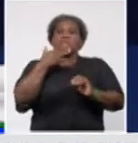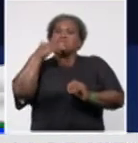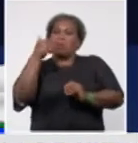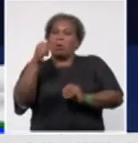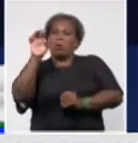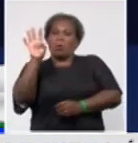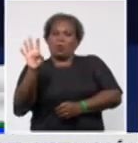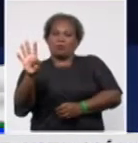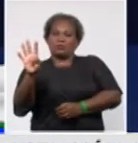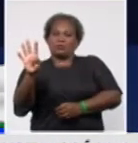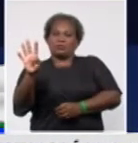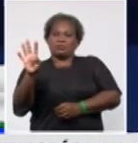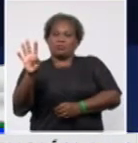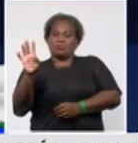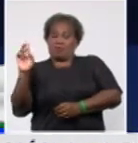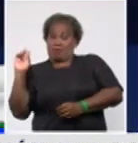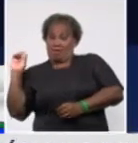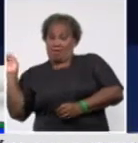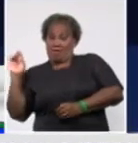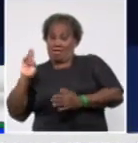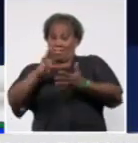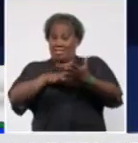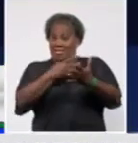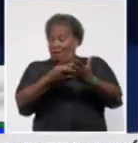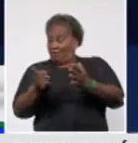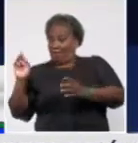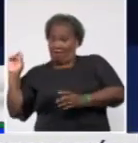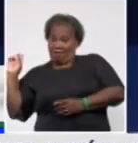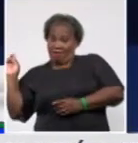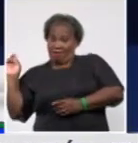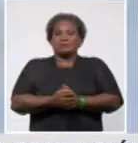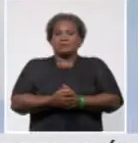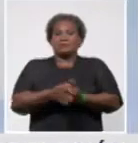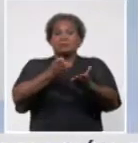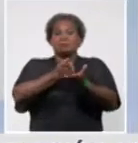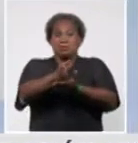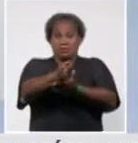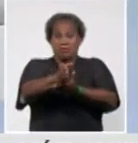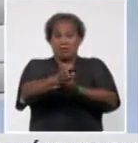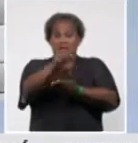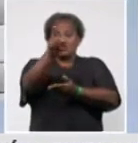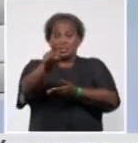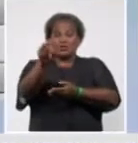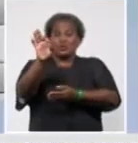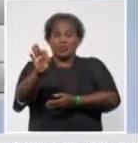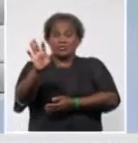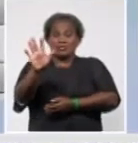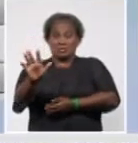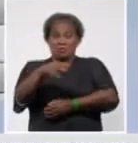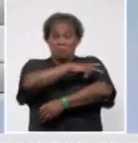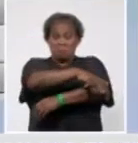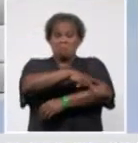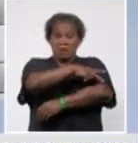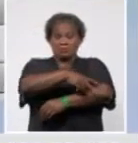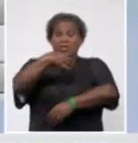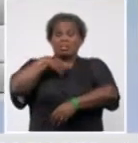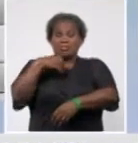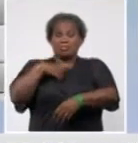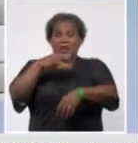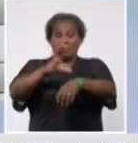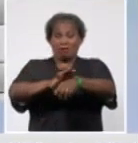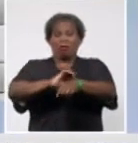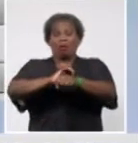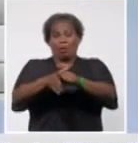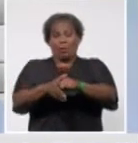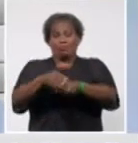As of yesterday, COVID-19 continues to be present in the same 185 countries.